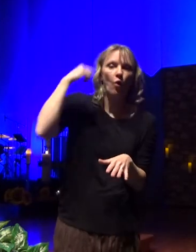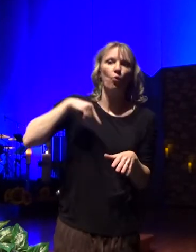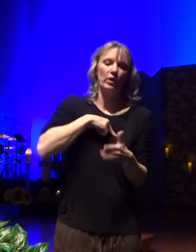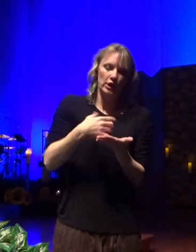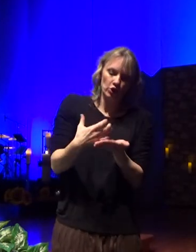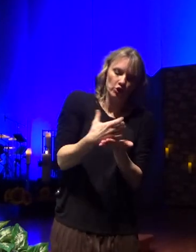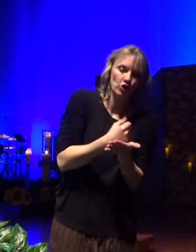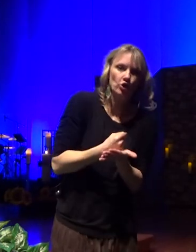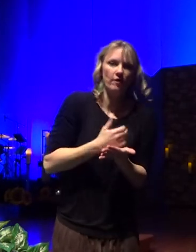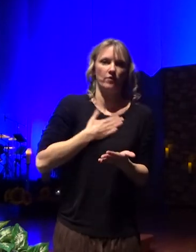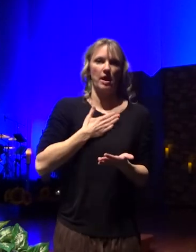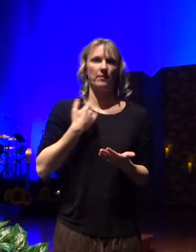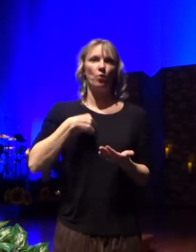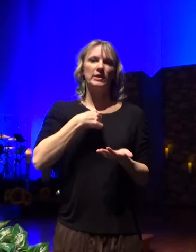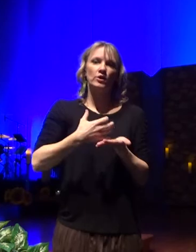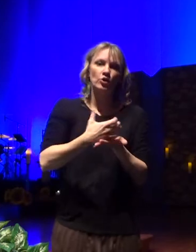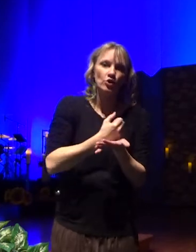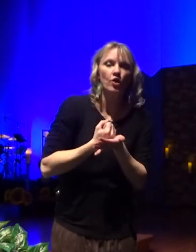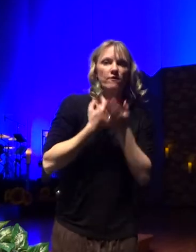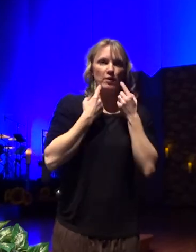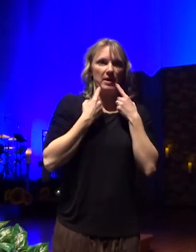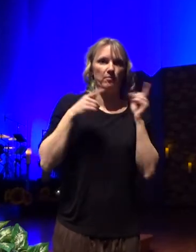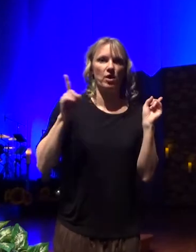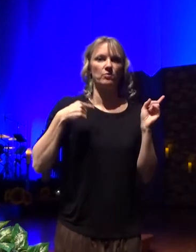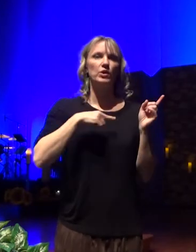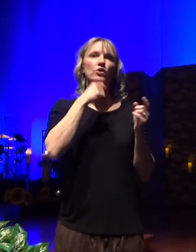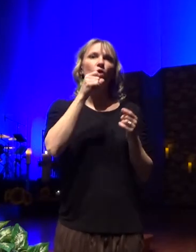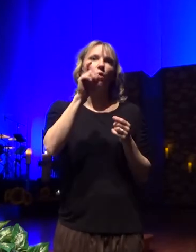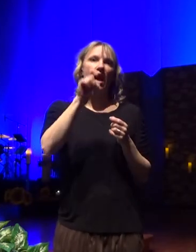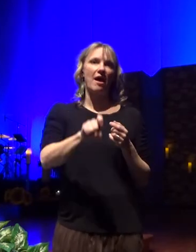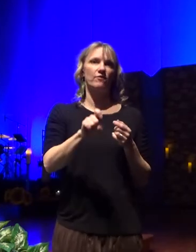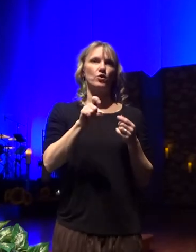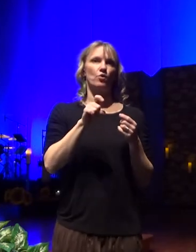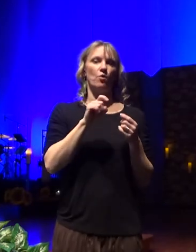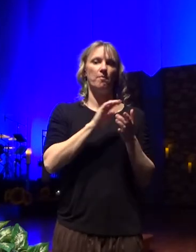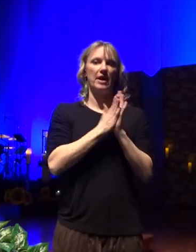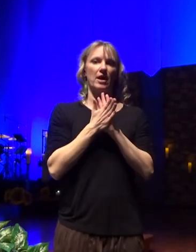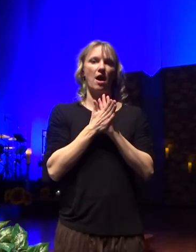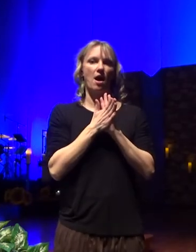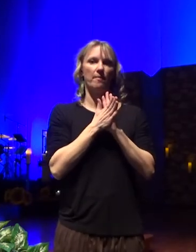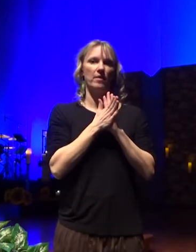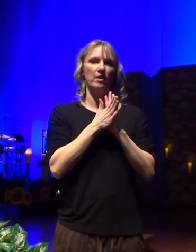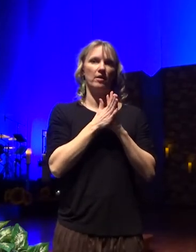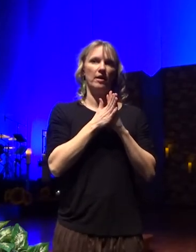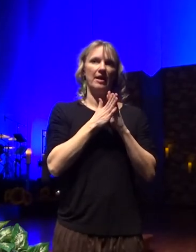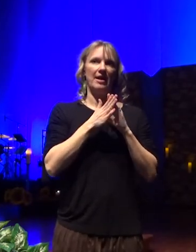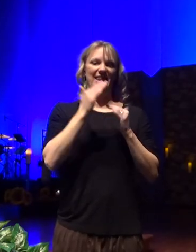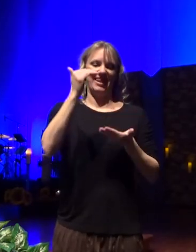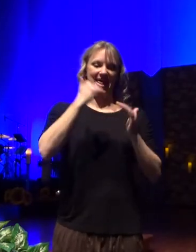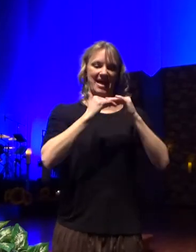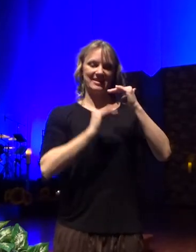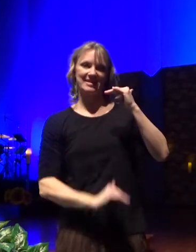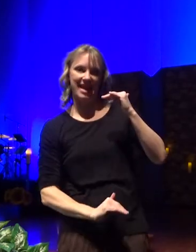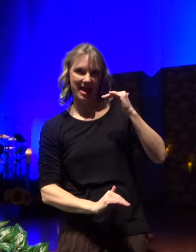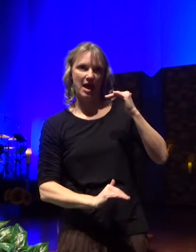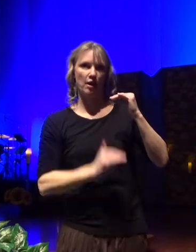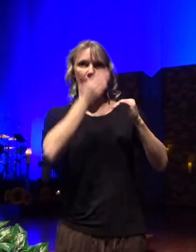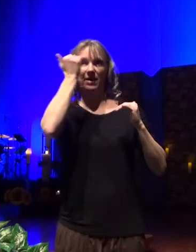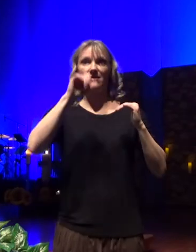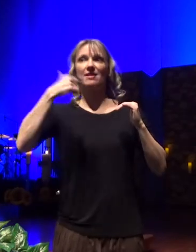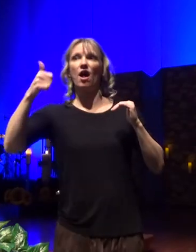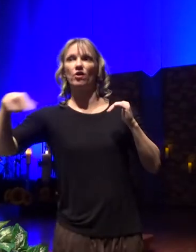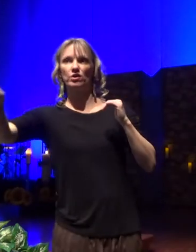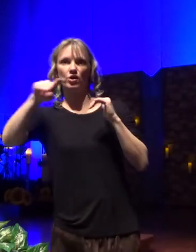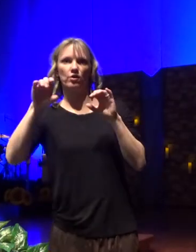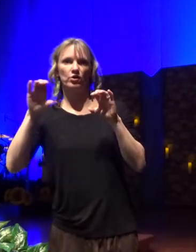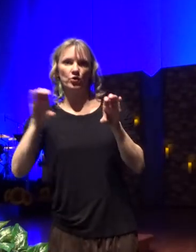deserve to be happy, that we deserve to be prosperous, that we don't have to dim our lights just because other people around us are dimming their own,